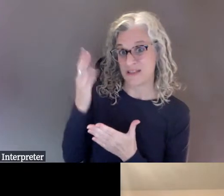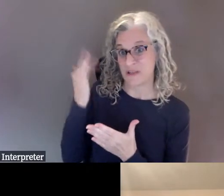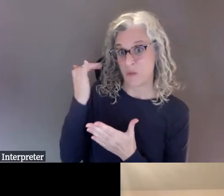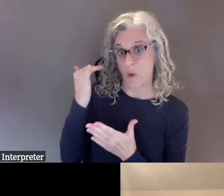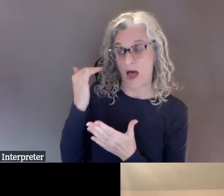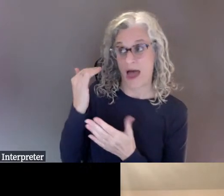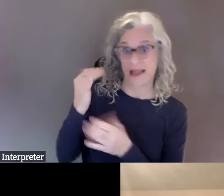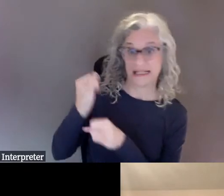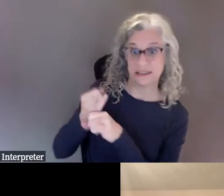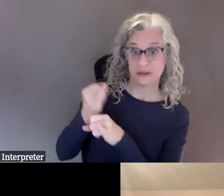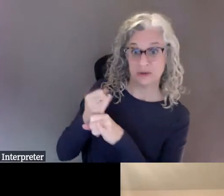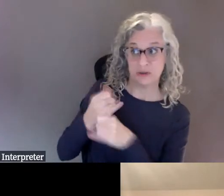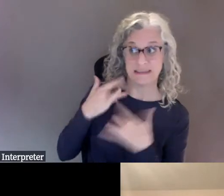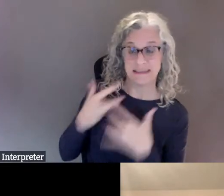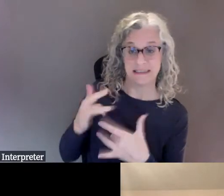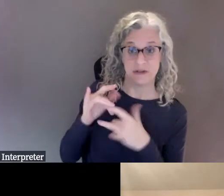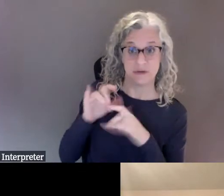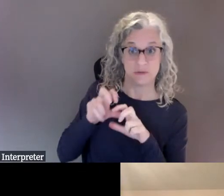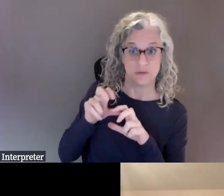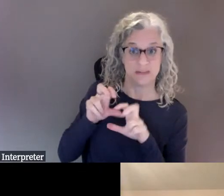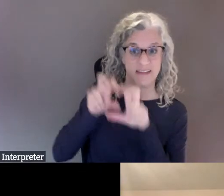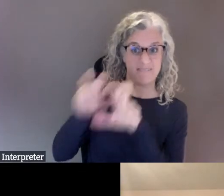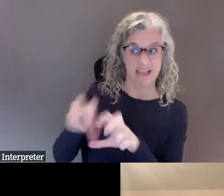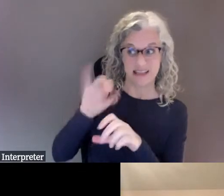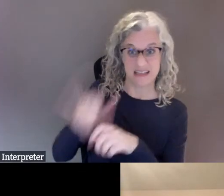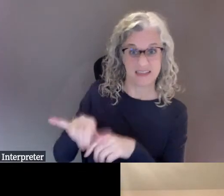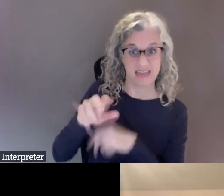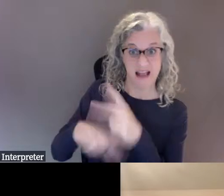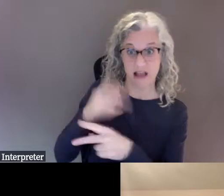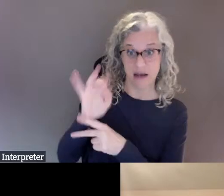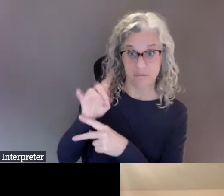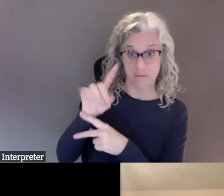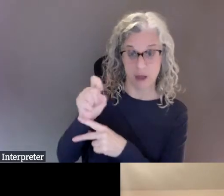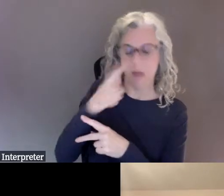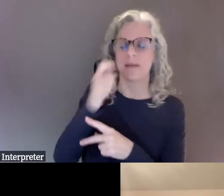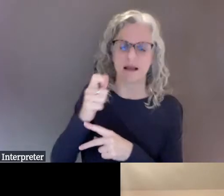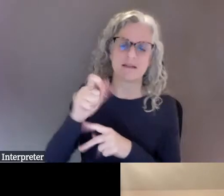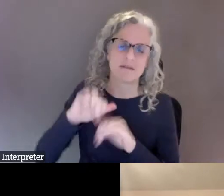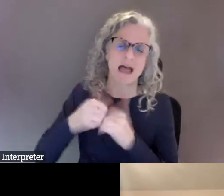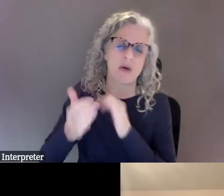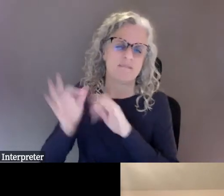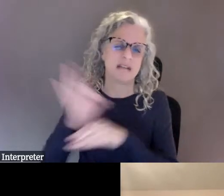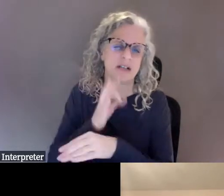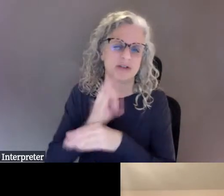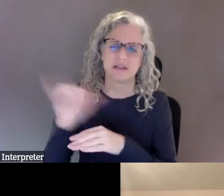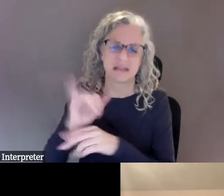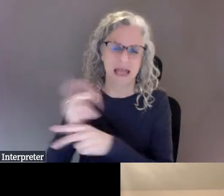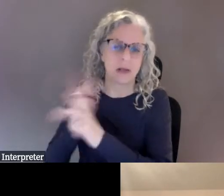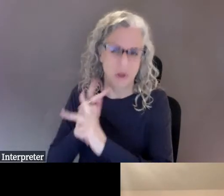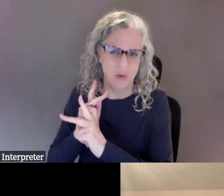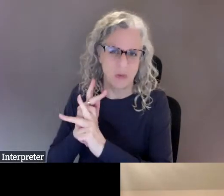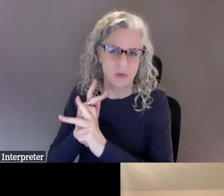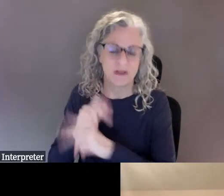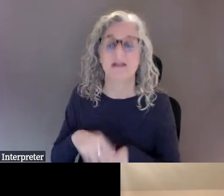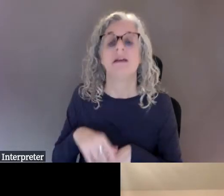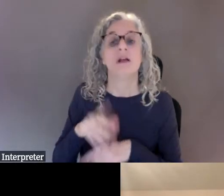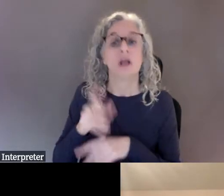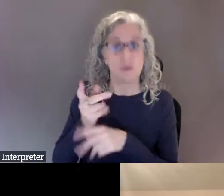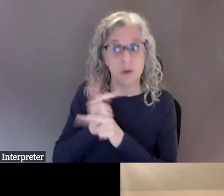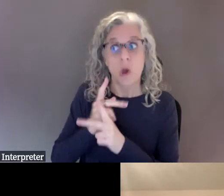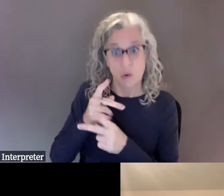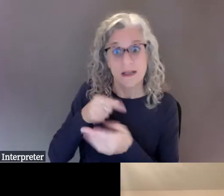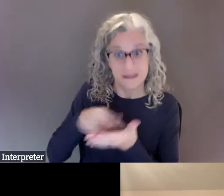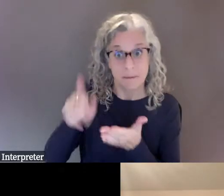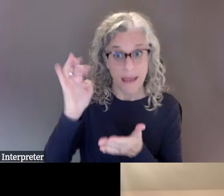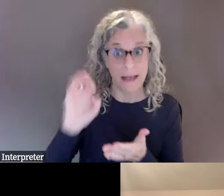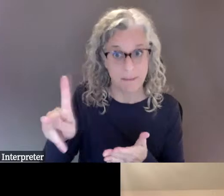tend to invest in these bonds is because of how they function as a loan. So like any loan, they are paid back the money they've